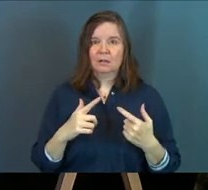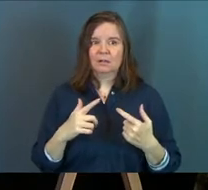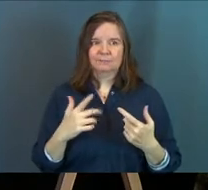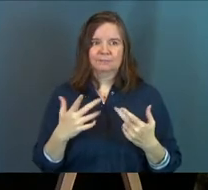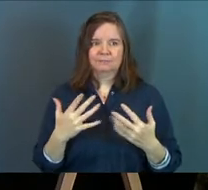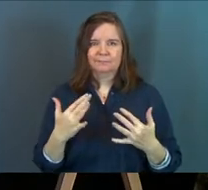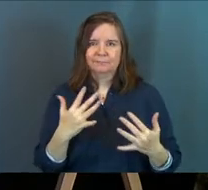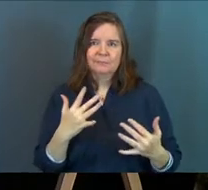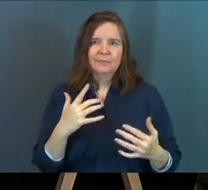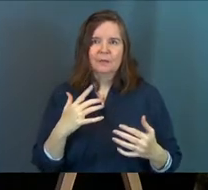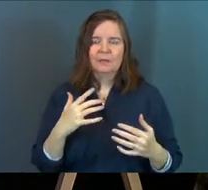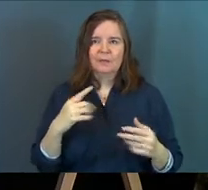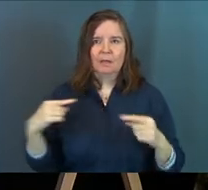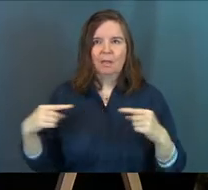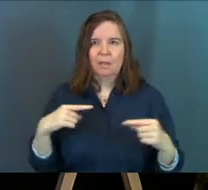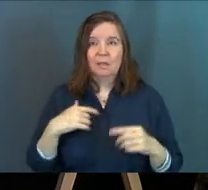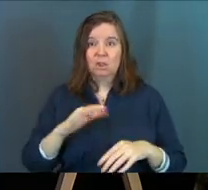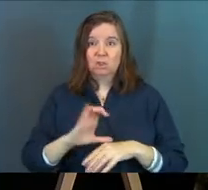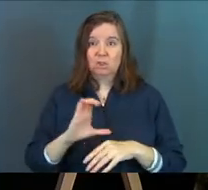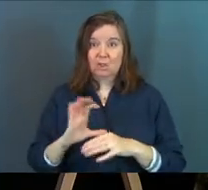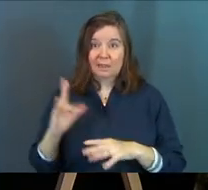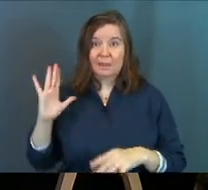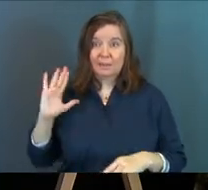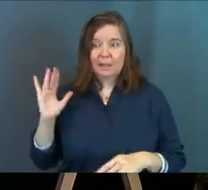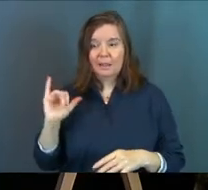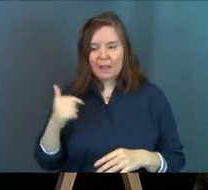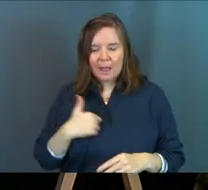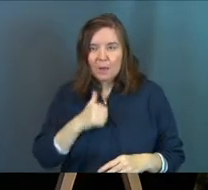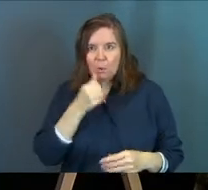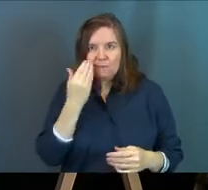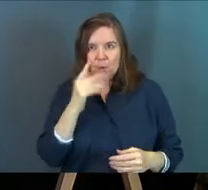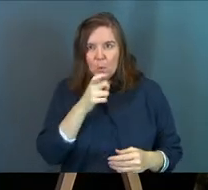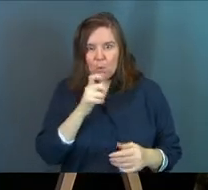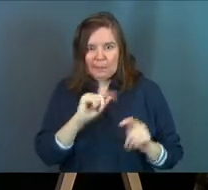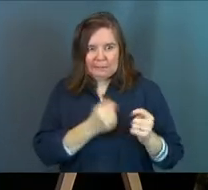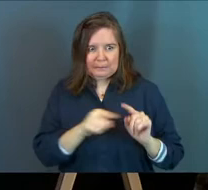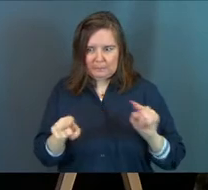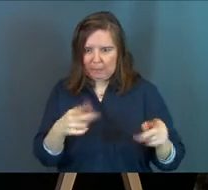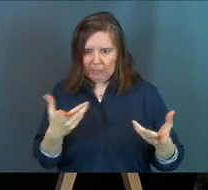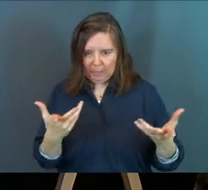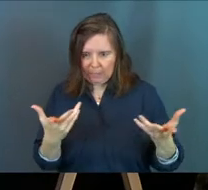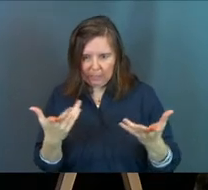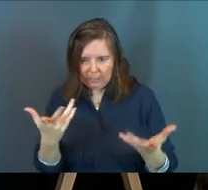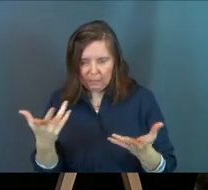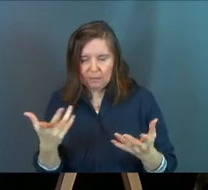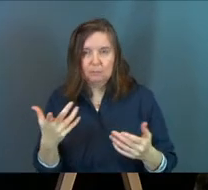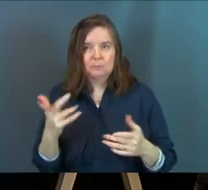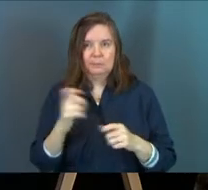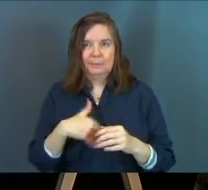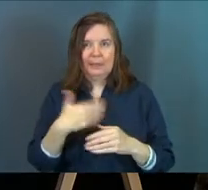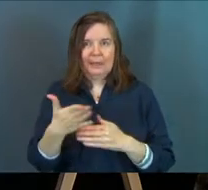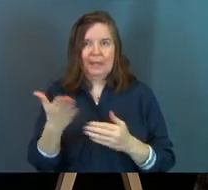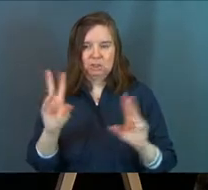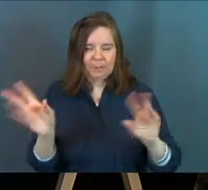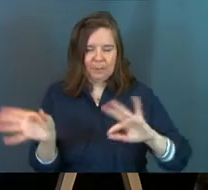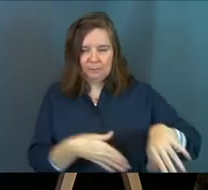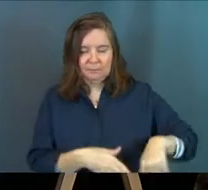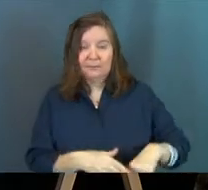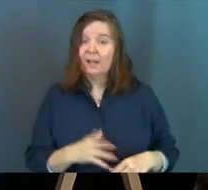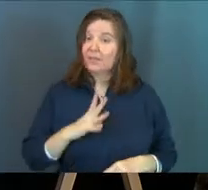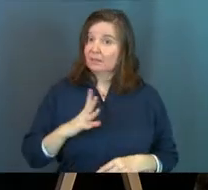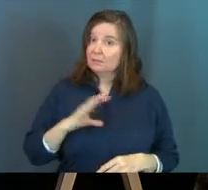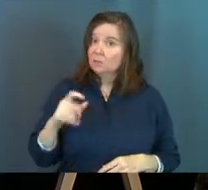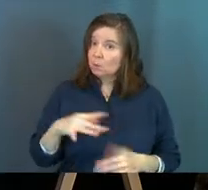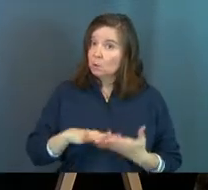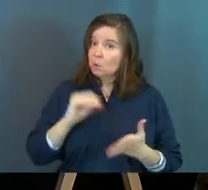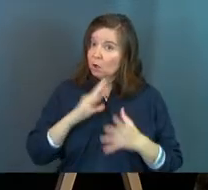battle or a controversy in the church in the past, like, I don't even know who the teams are. So like, get me to the next sermon, please. And that's okay.